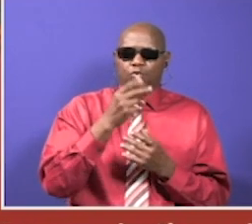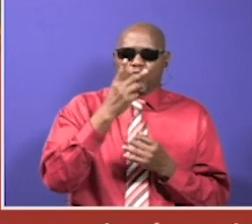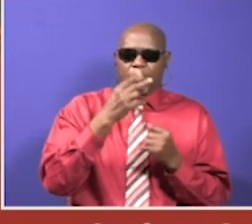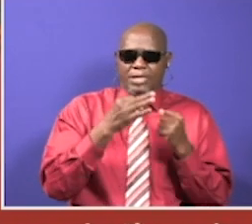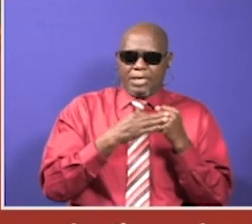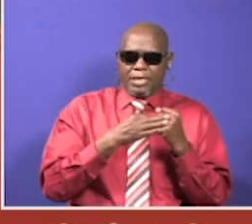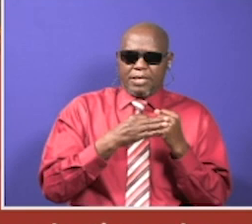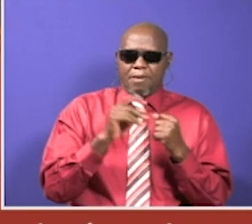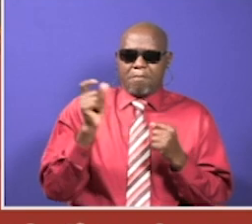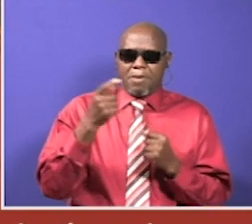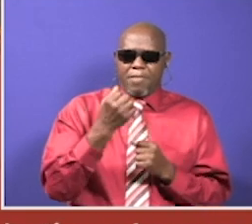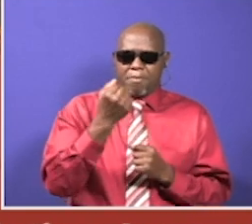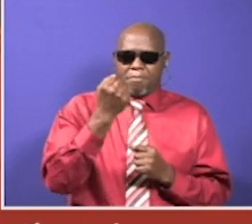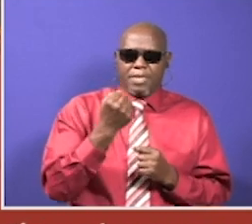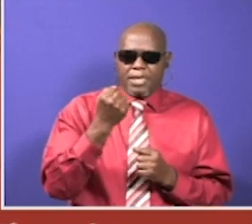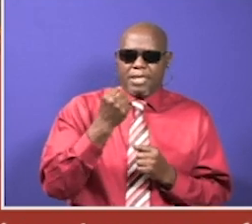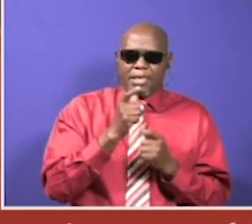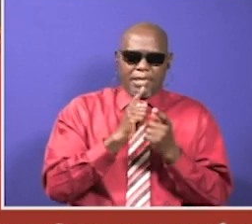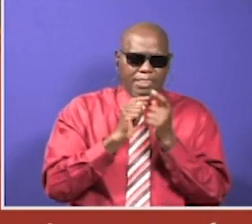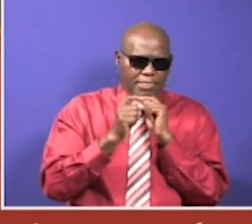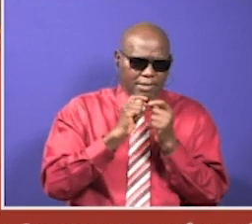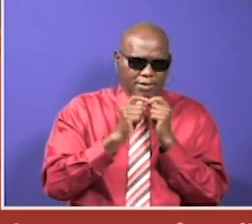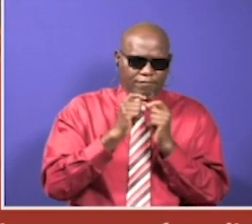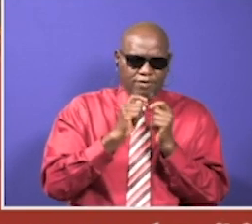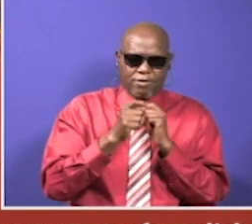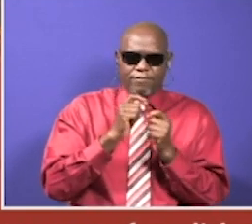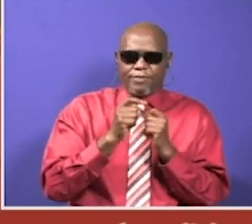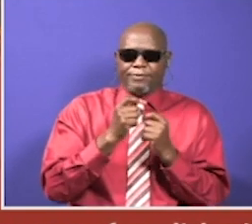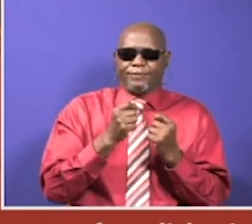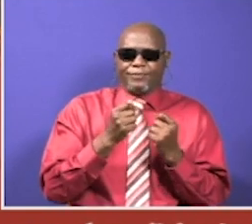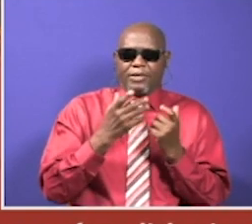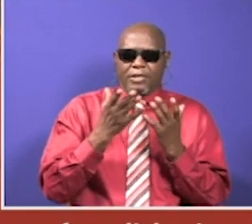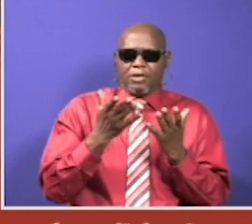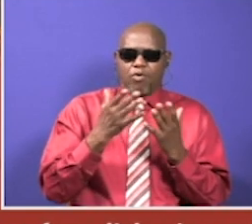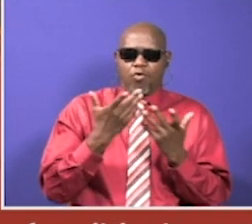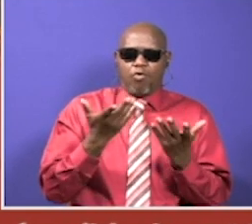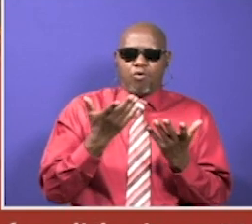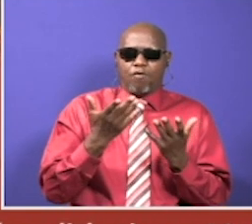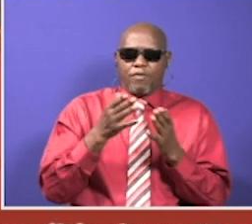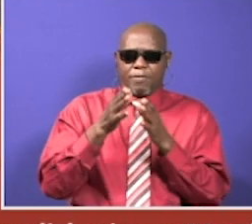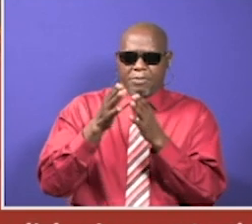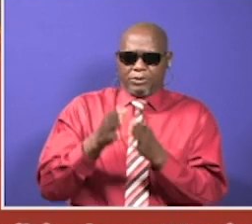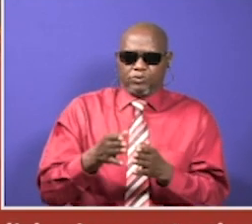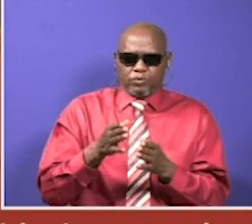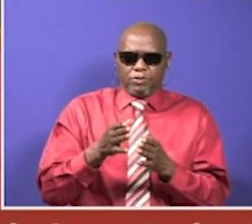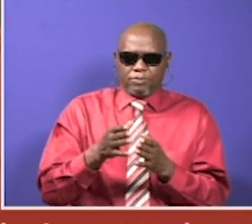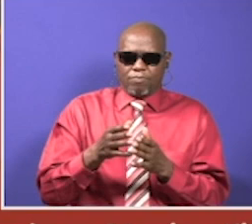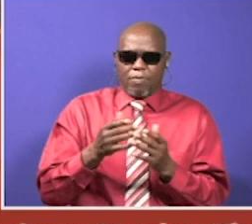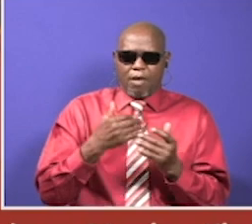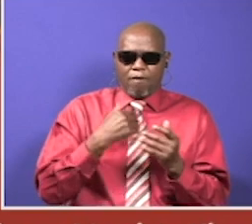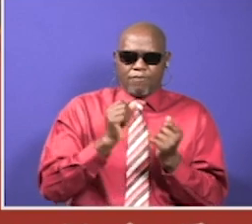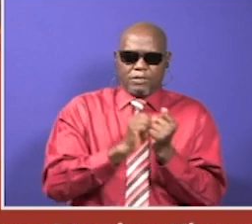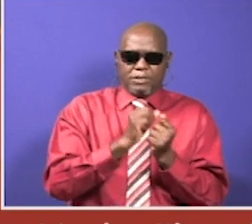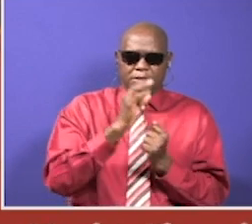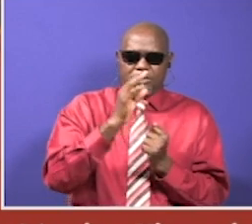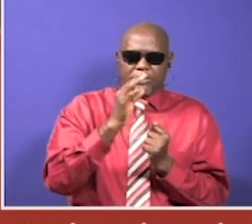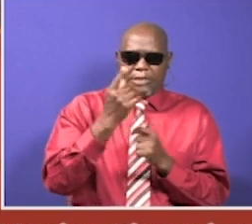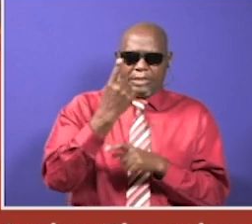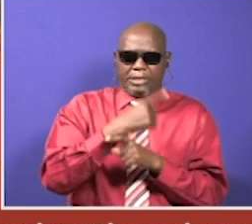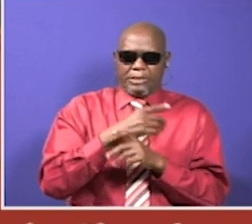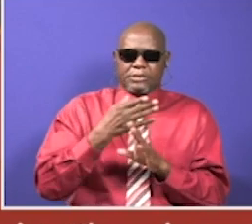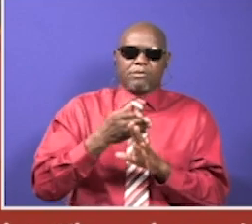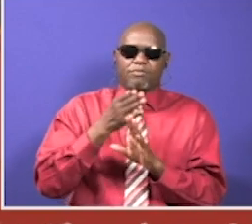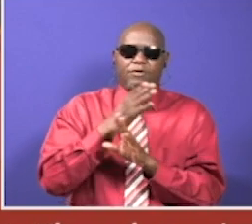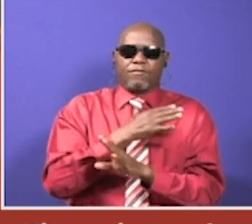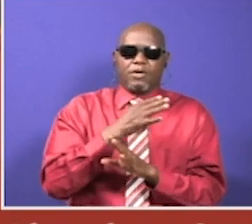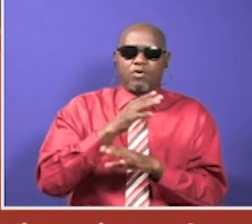May, interviews and scoring of the candidates had been done about 13 days earlier, that is